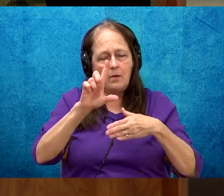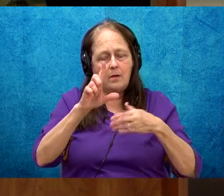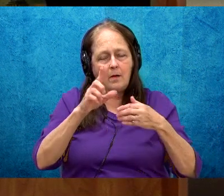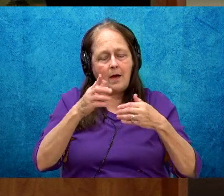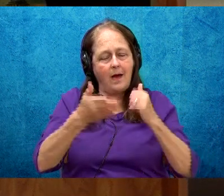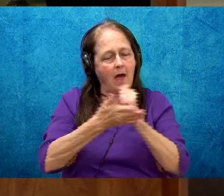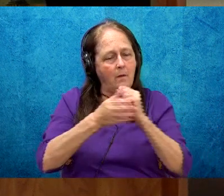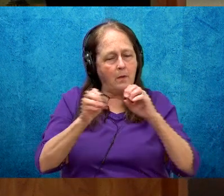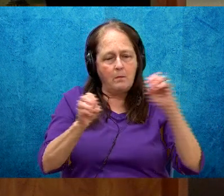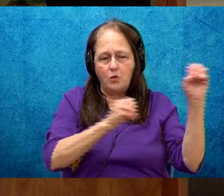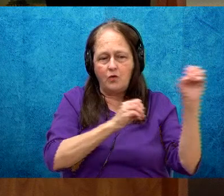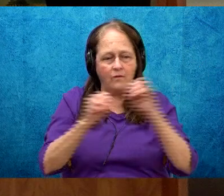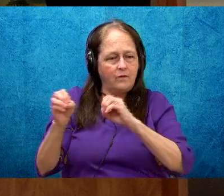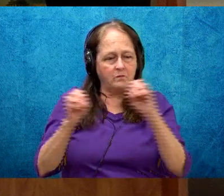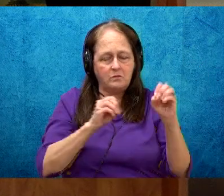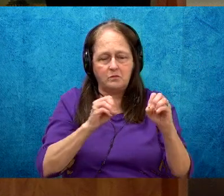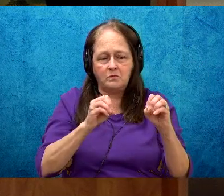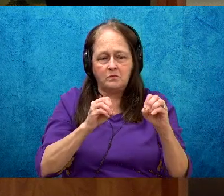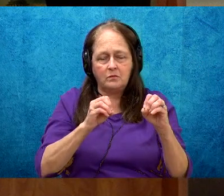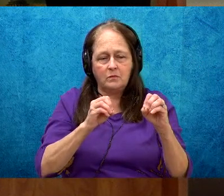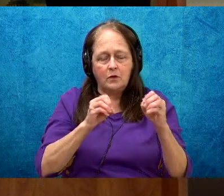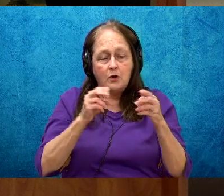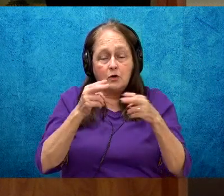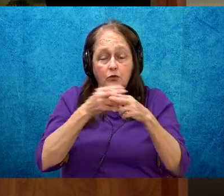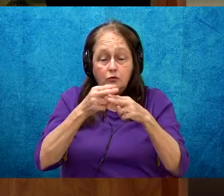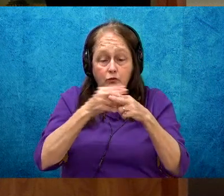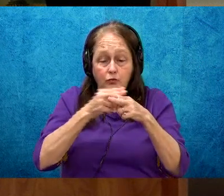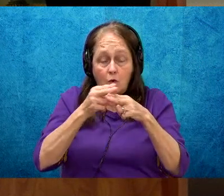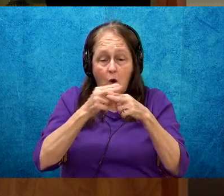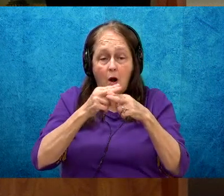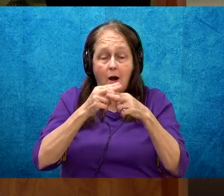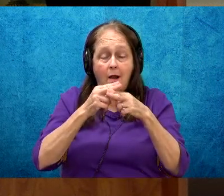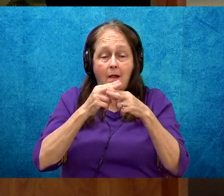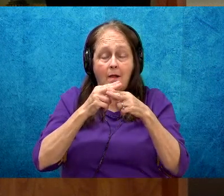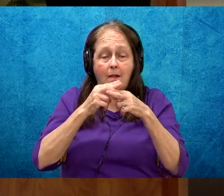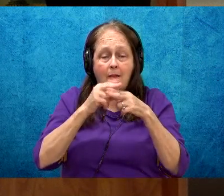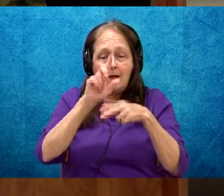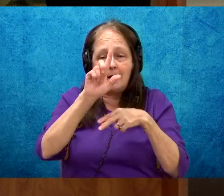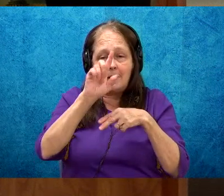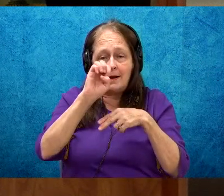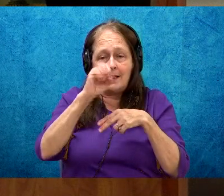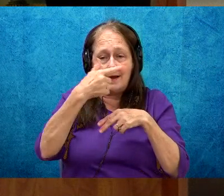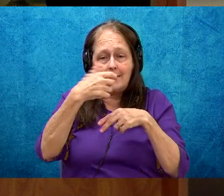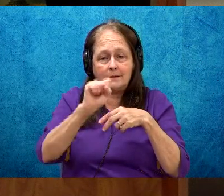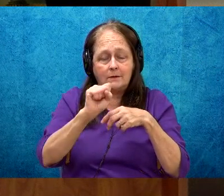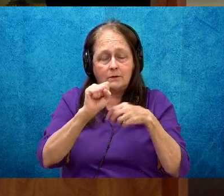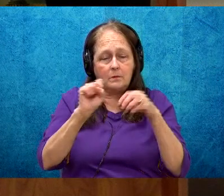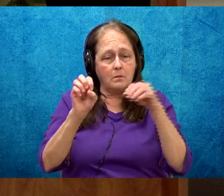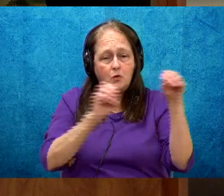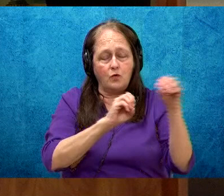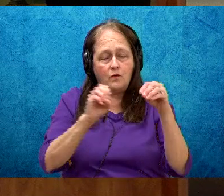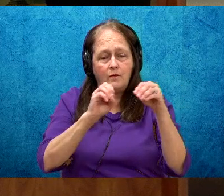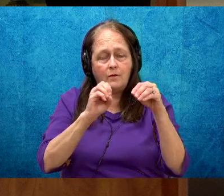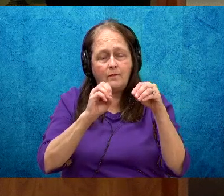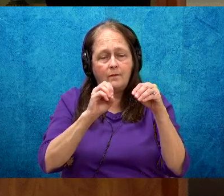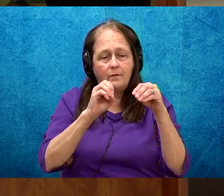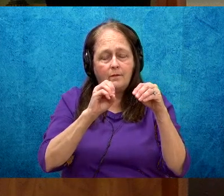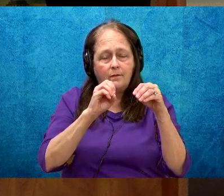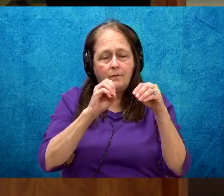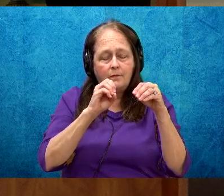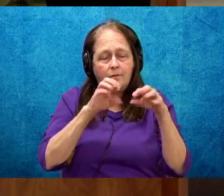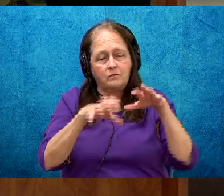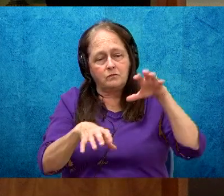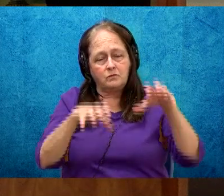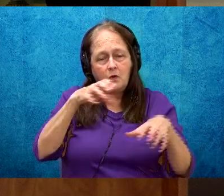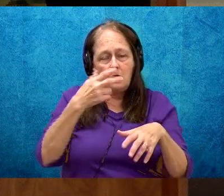move around. It was the short legs. You are correct. Short legs is what makes them move around. So I think if we use